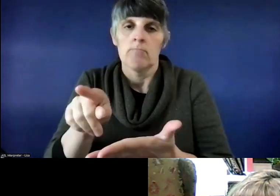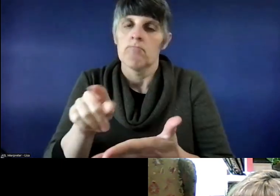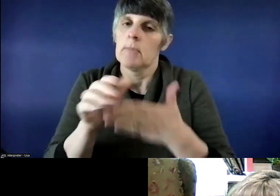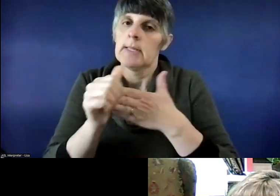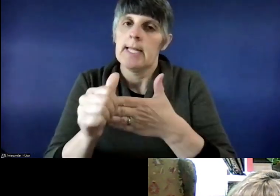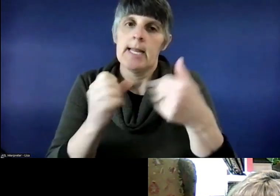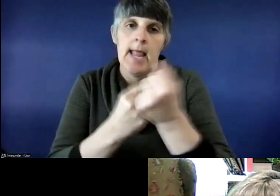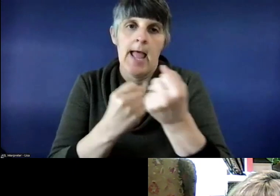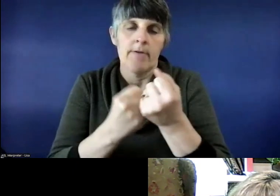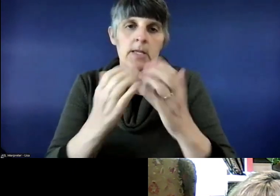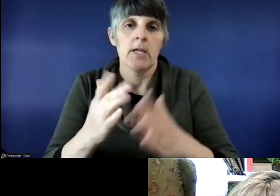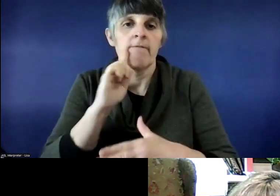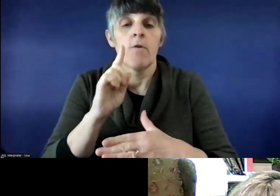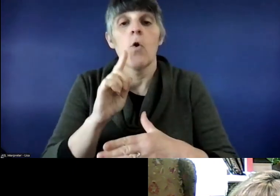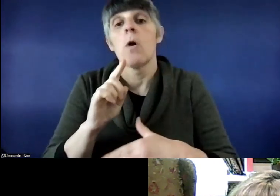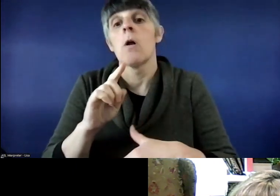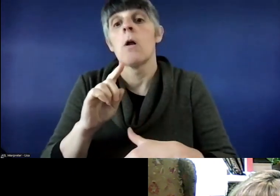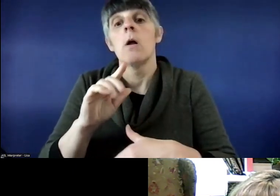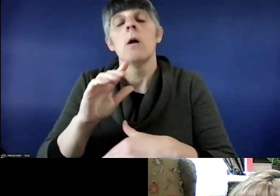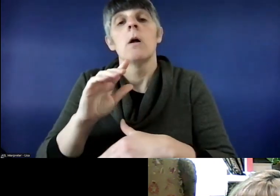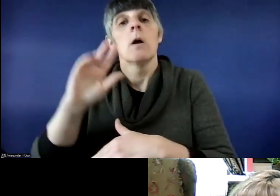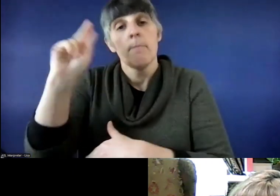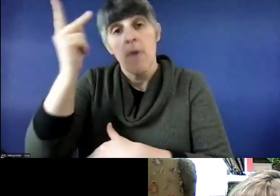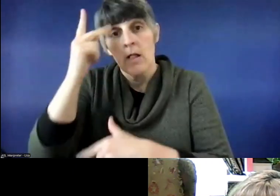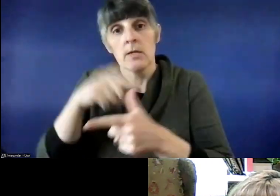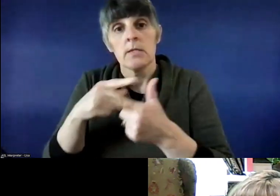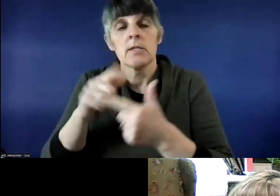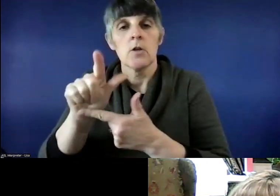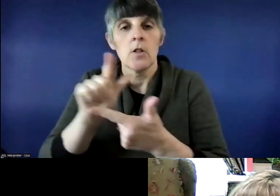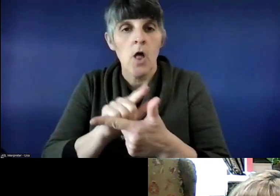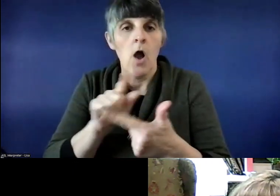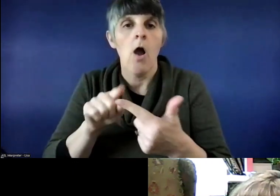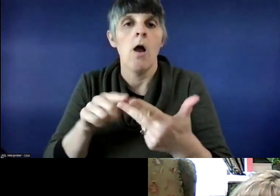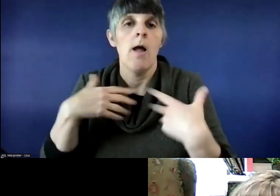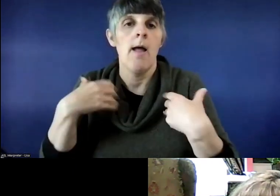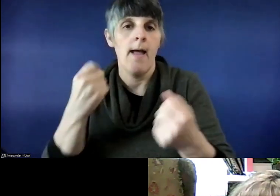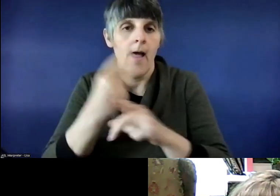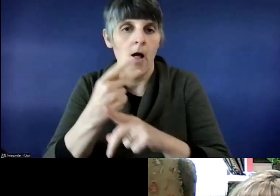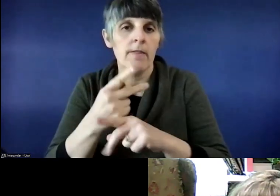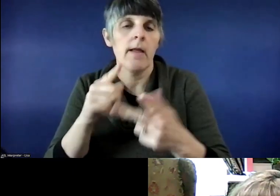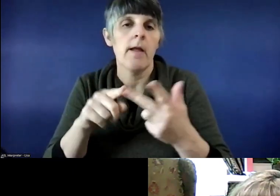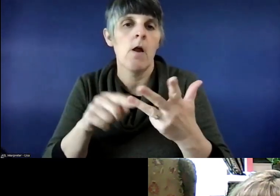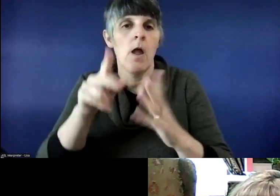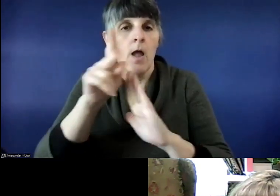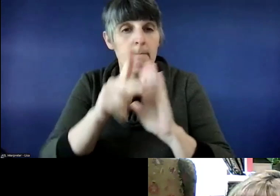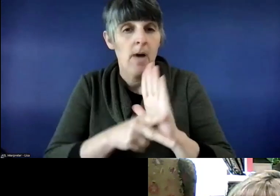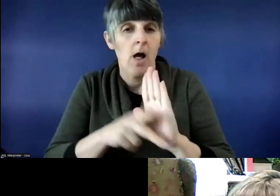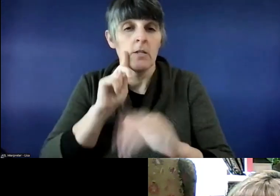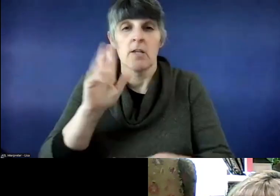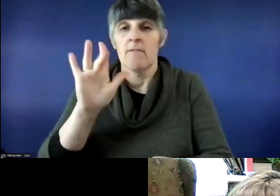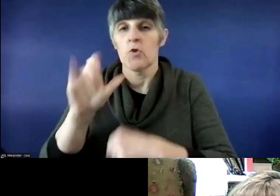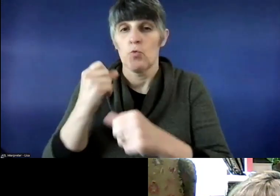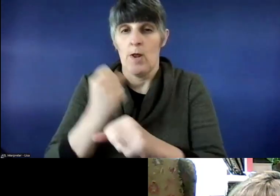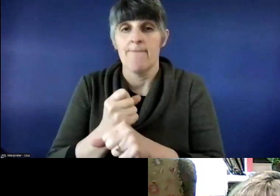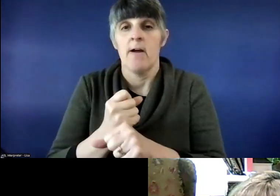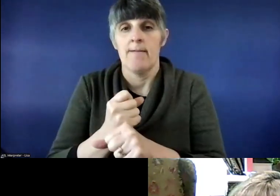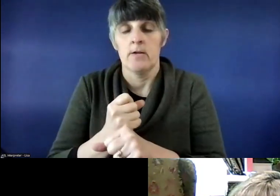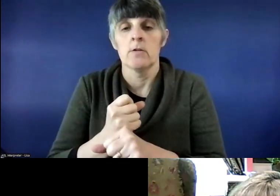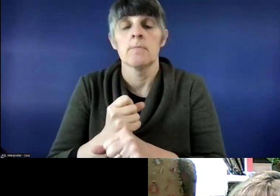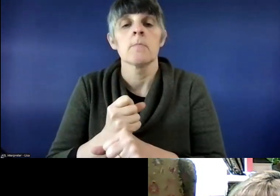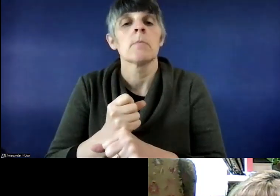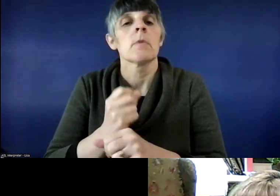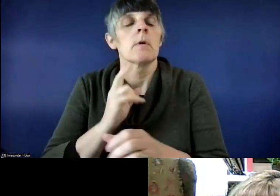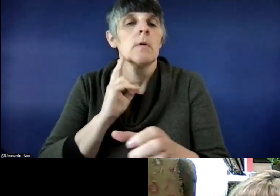advocate of the intersection between politics, law, healthcare, and policy for 25 years. She served as a